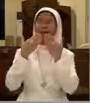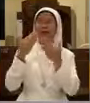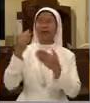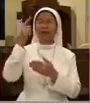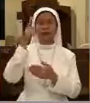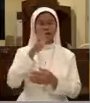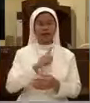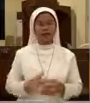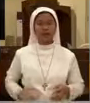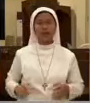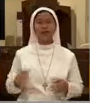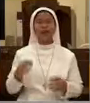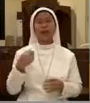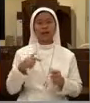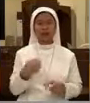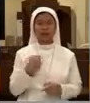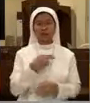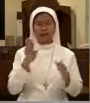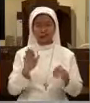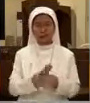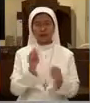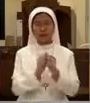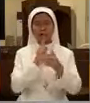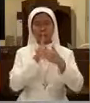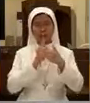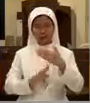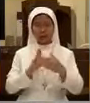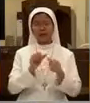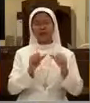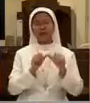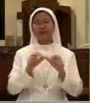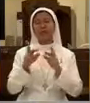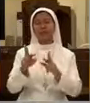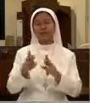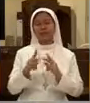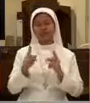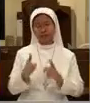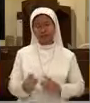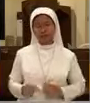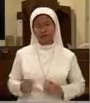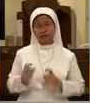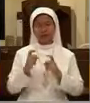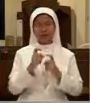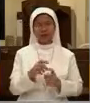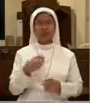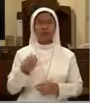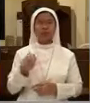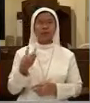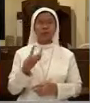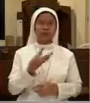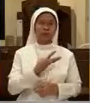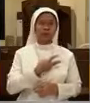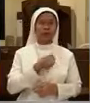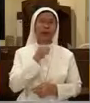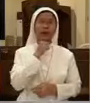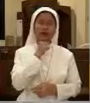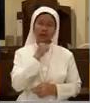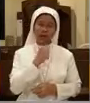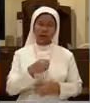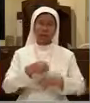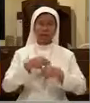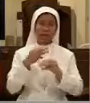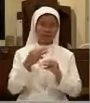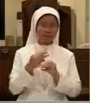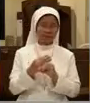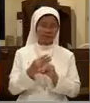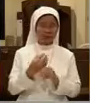with humility and let us continue receiving the gift. We do not produce the